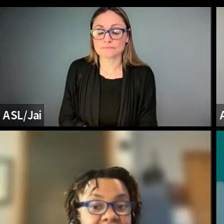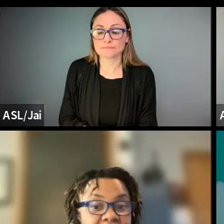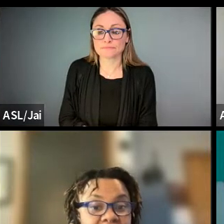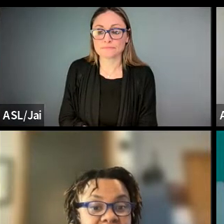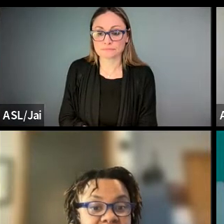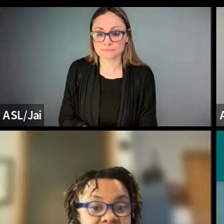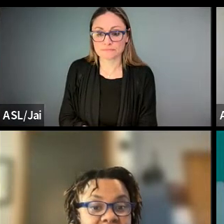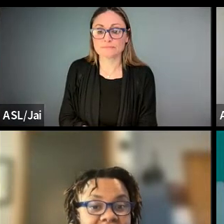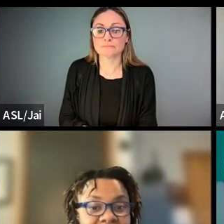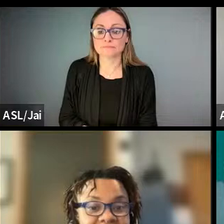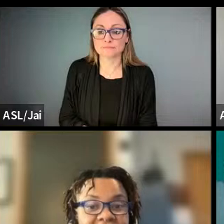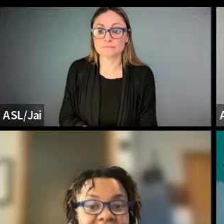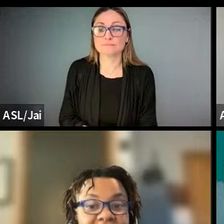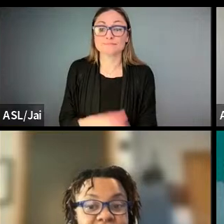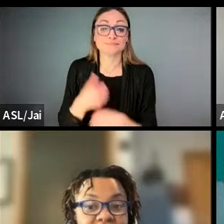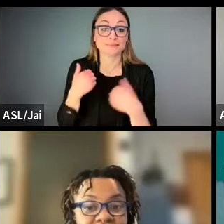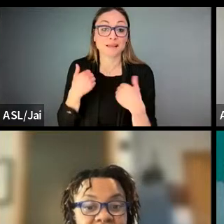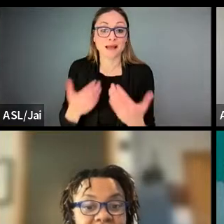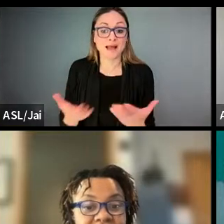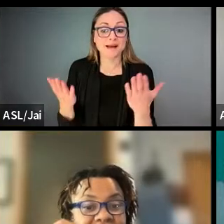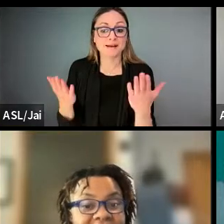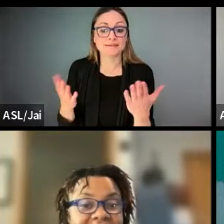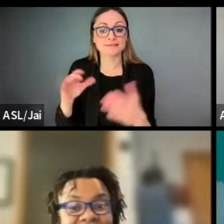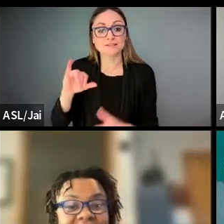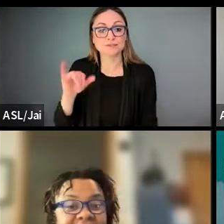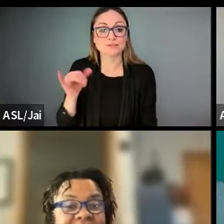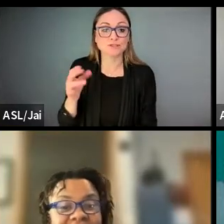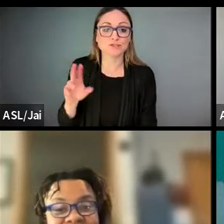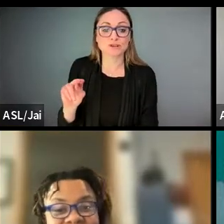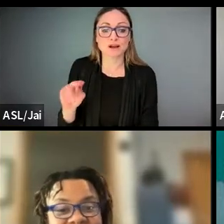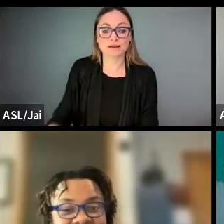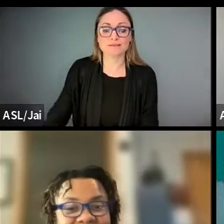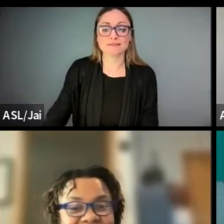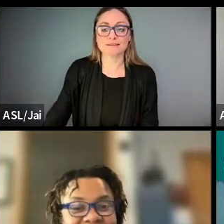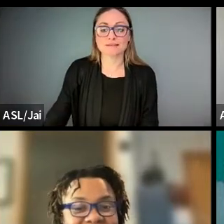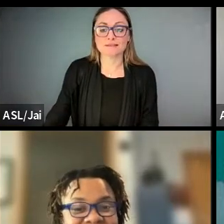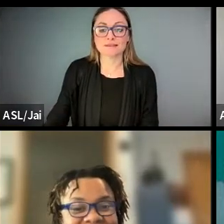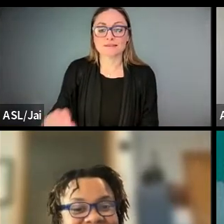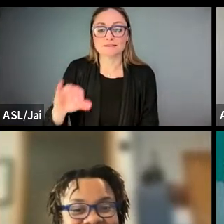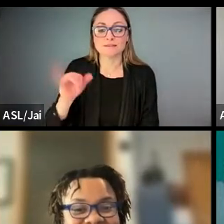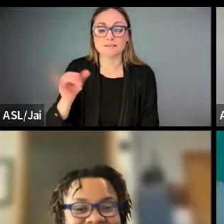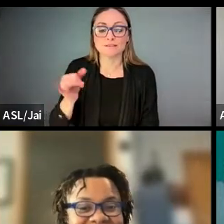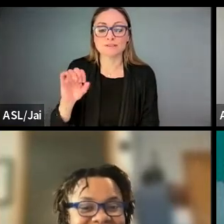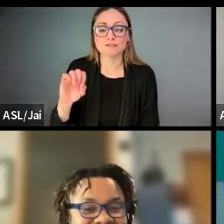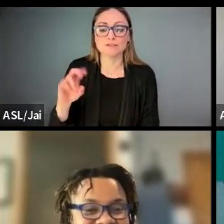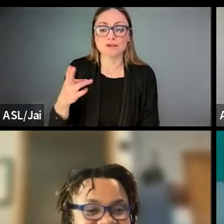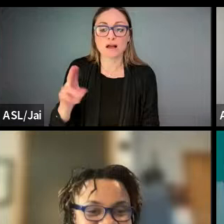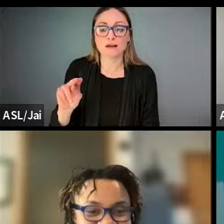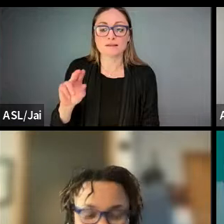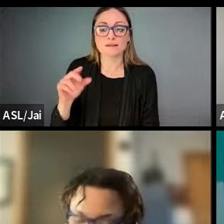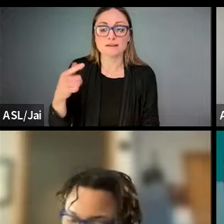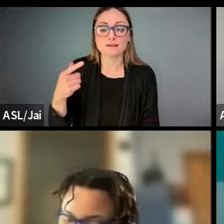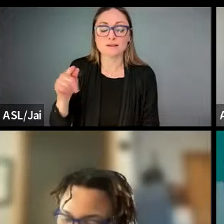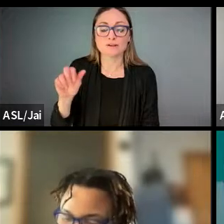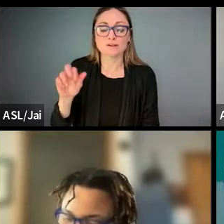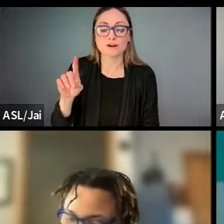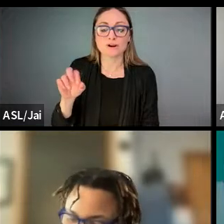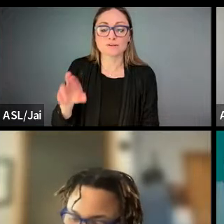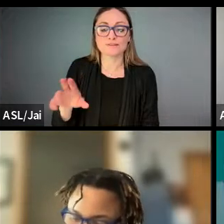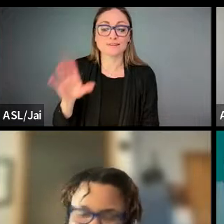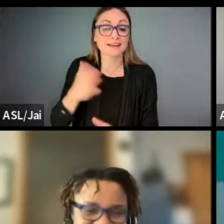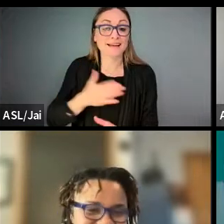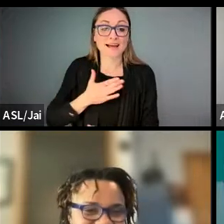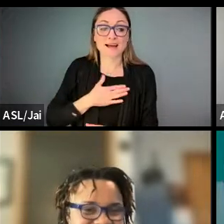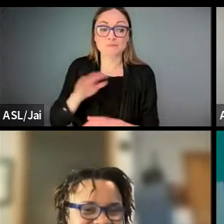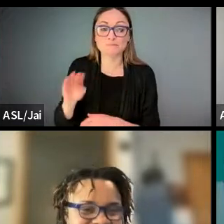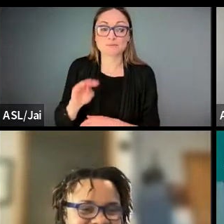We can also, oh, there's John Gardner. Hey, John Gardner, how are you doing? I'm doing great. Happy Monday, folks.